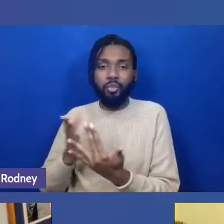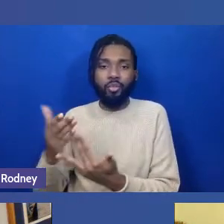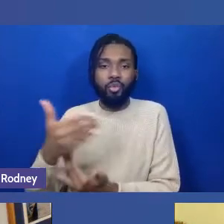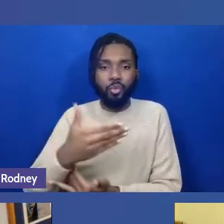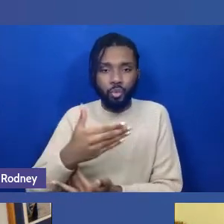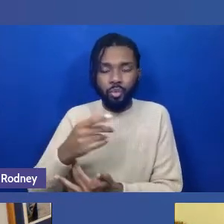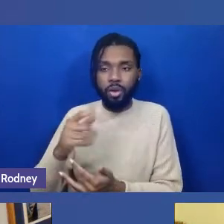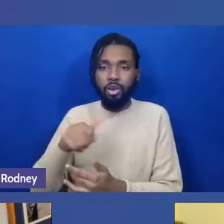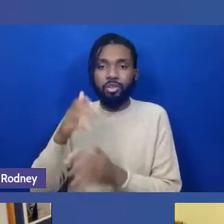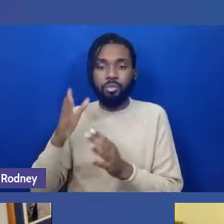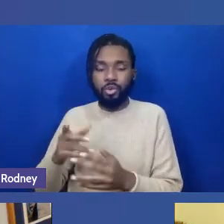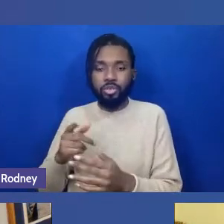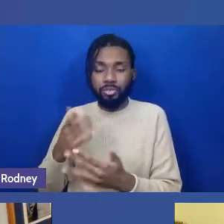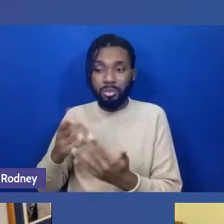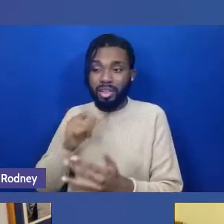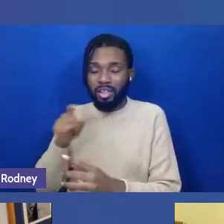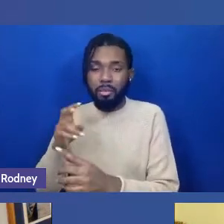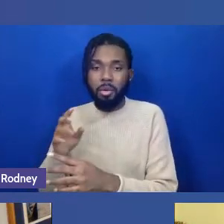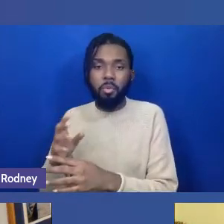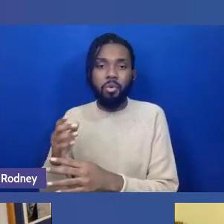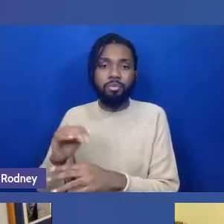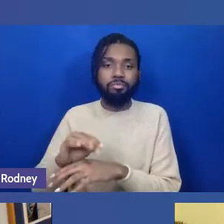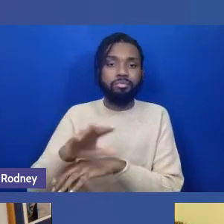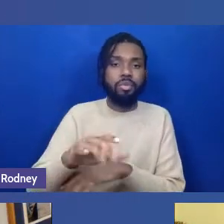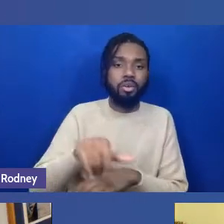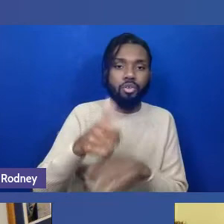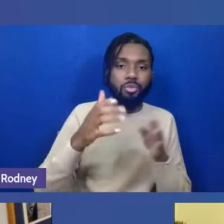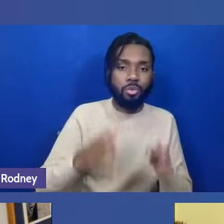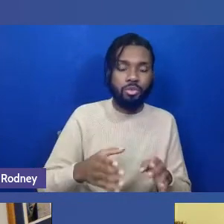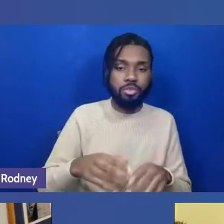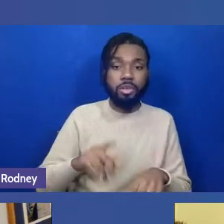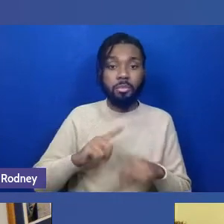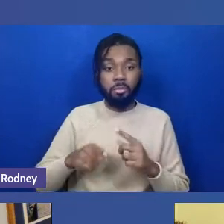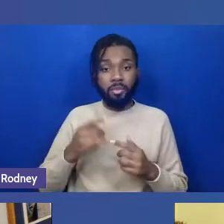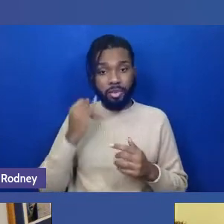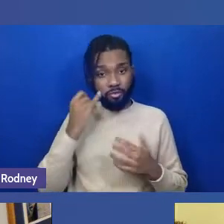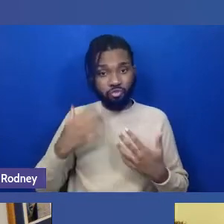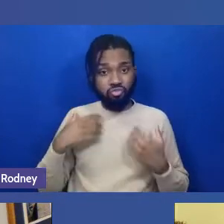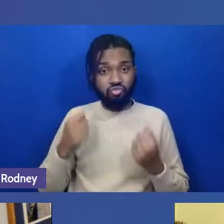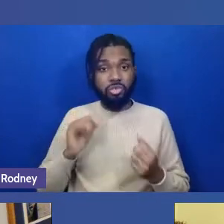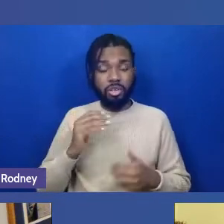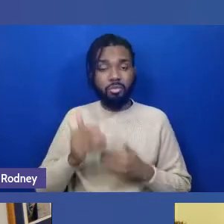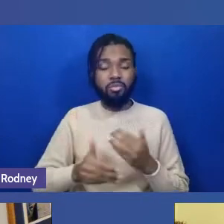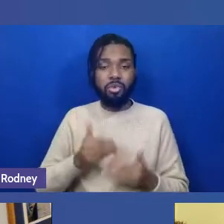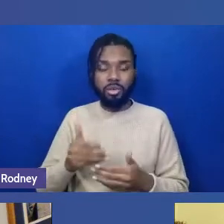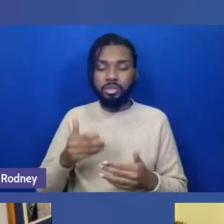it will happen. And so I think the trust in that inevitability is something very, very difficult to know from